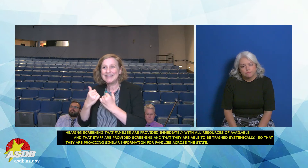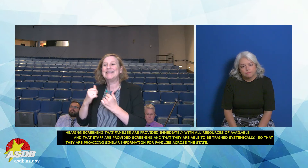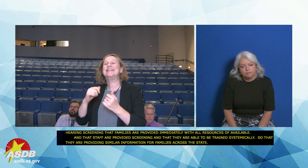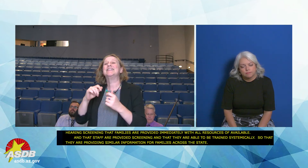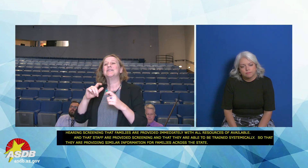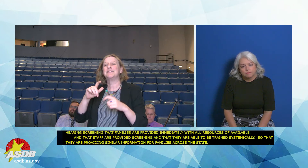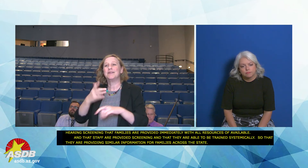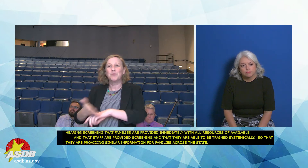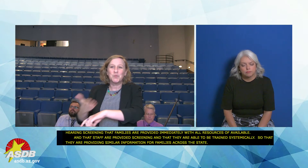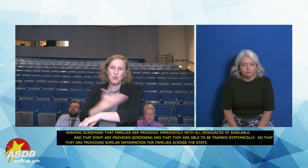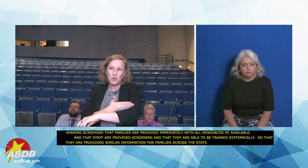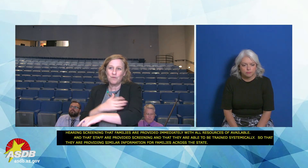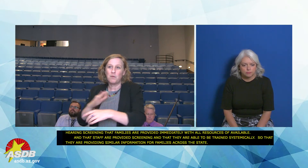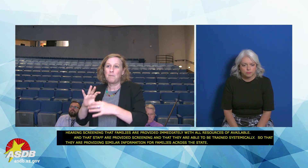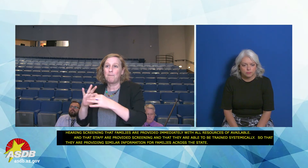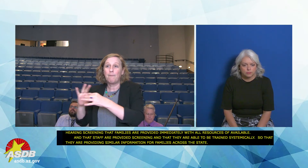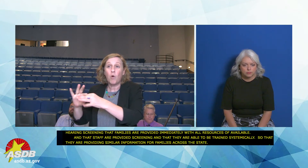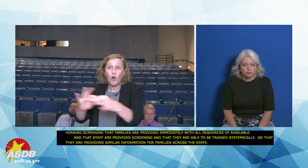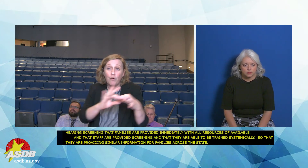With that said,